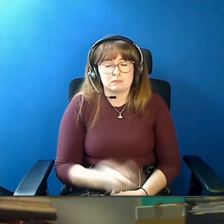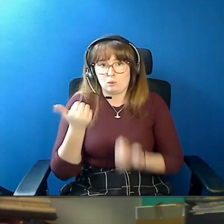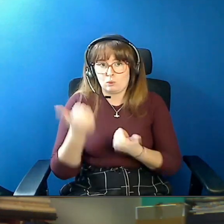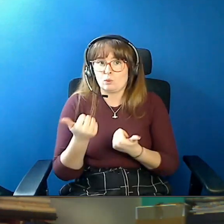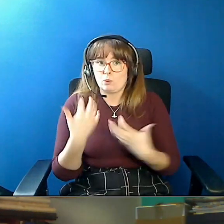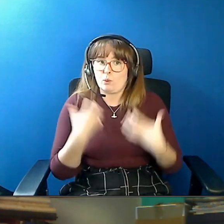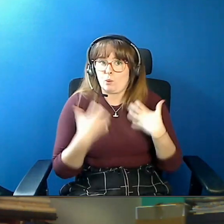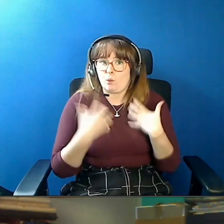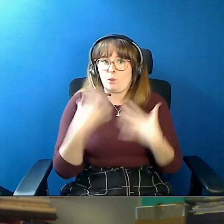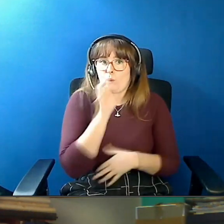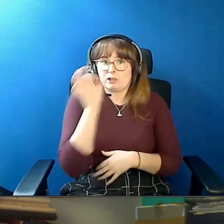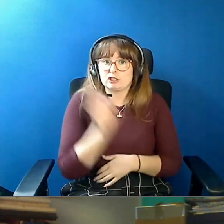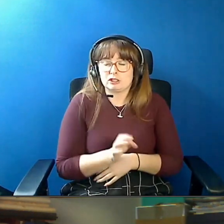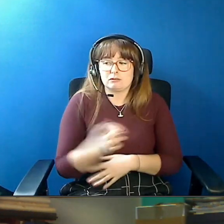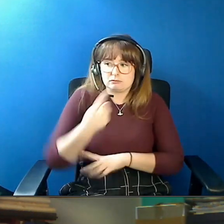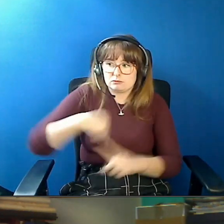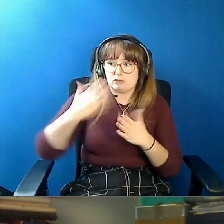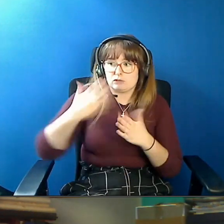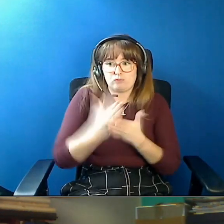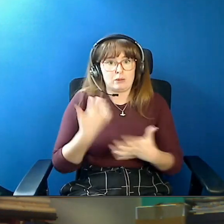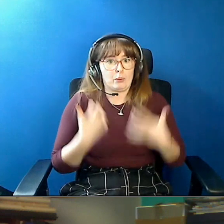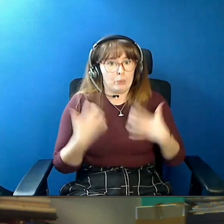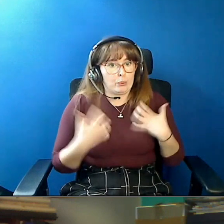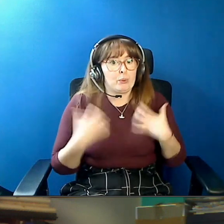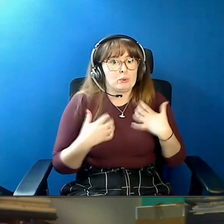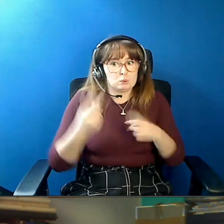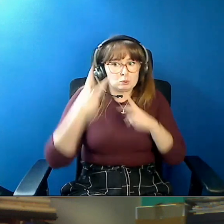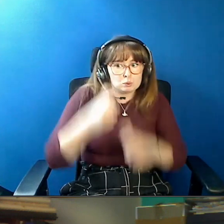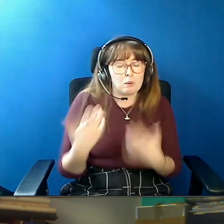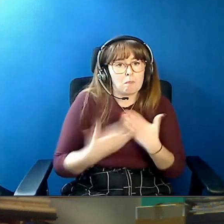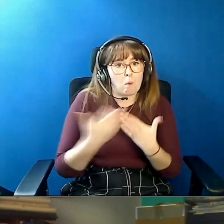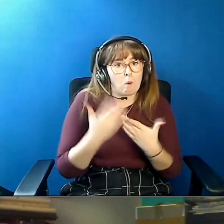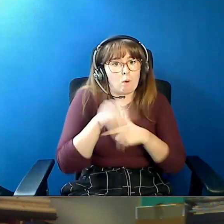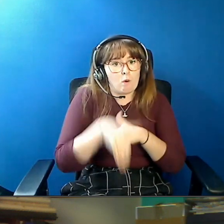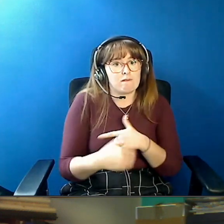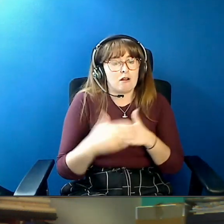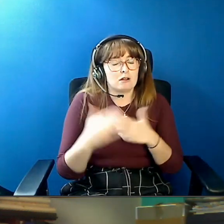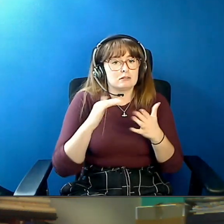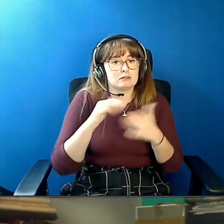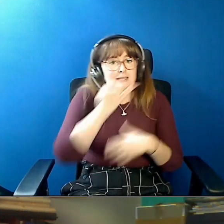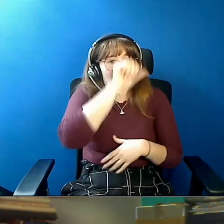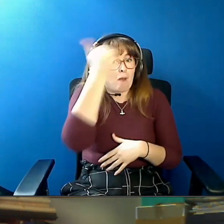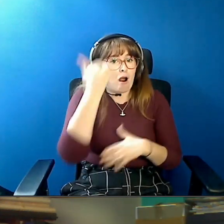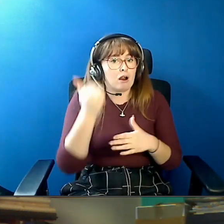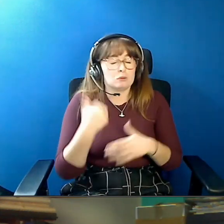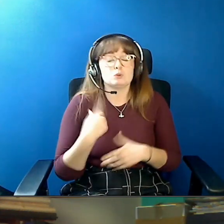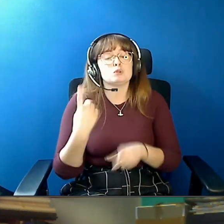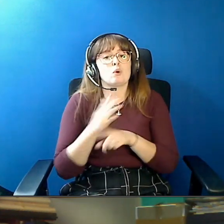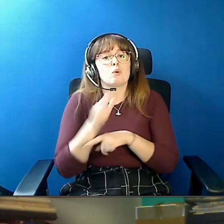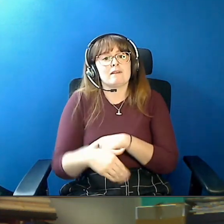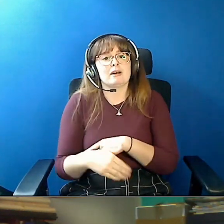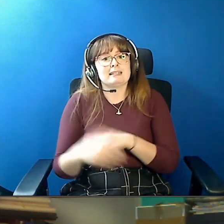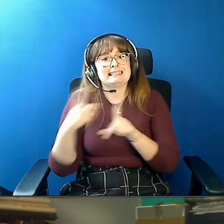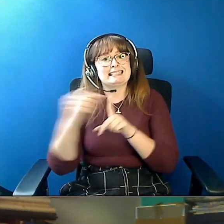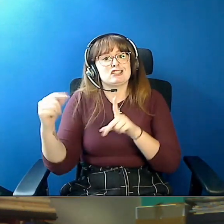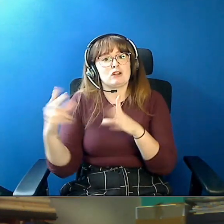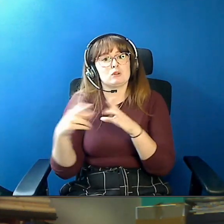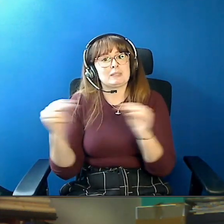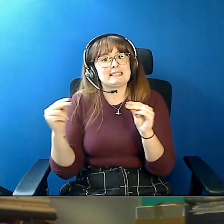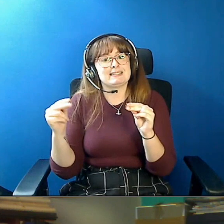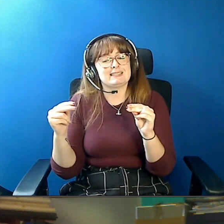It's something, we're quite keen to explore more. I think we talk a lot about digital twins and